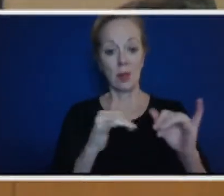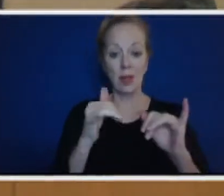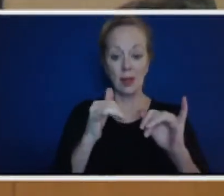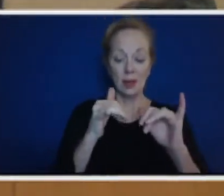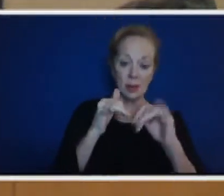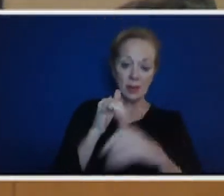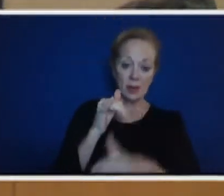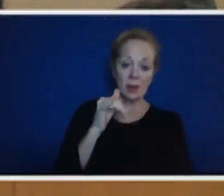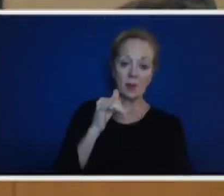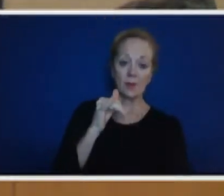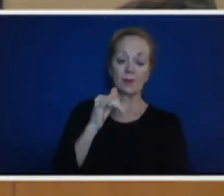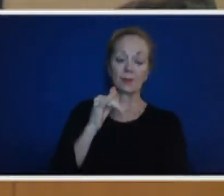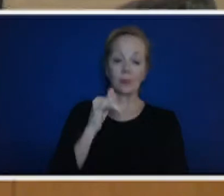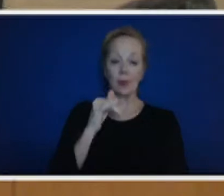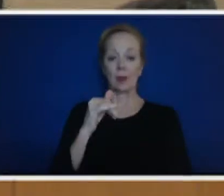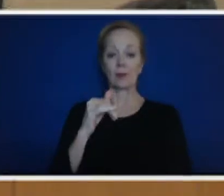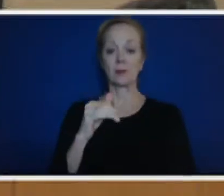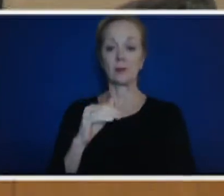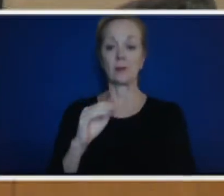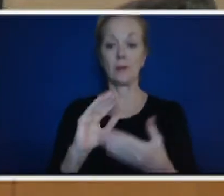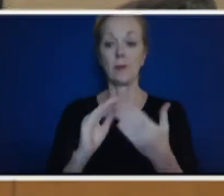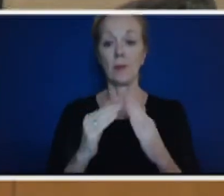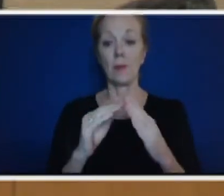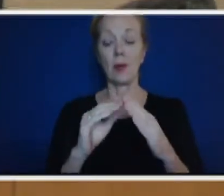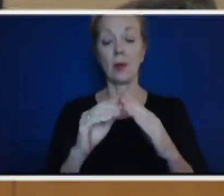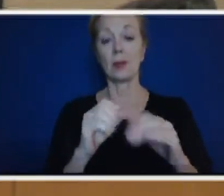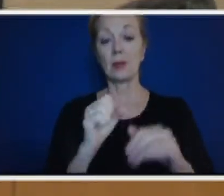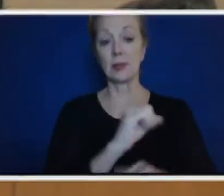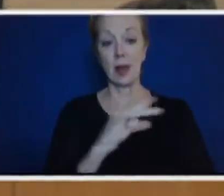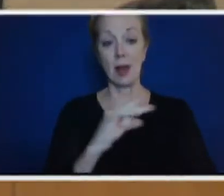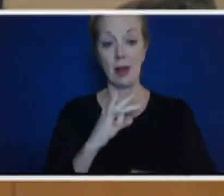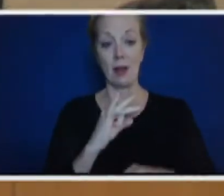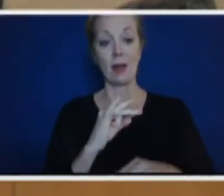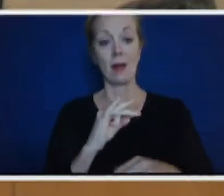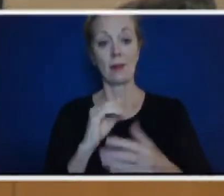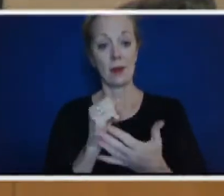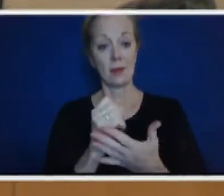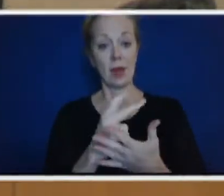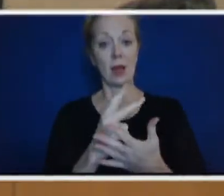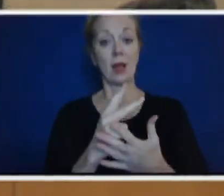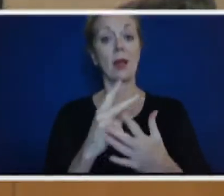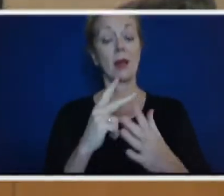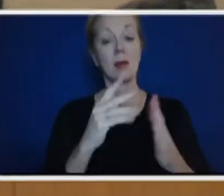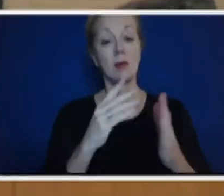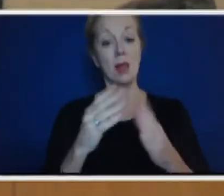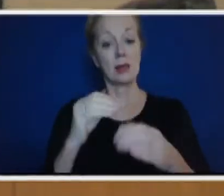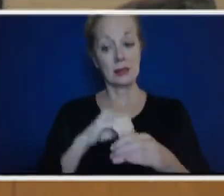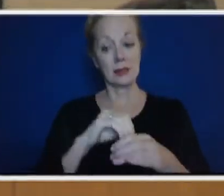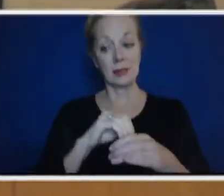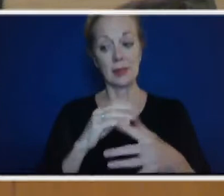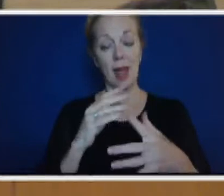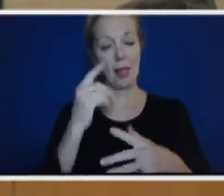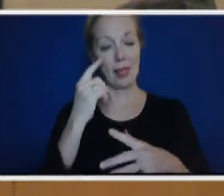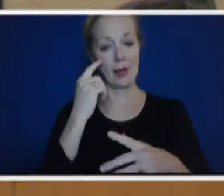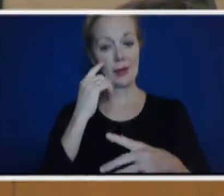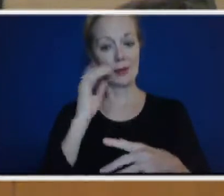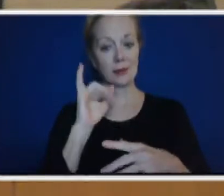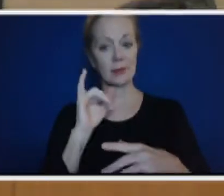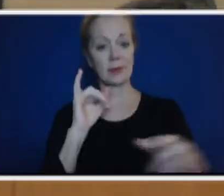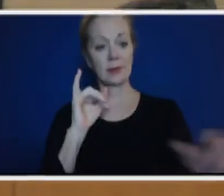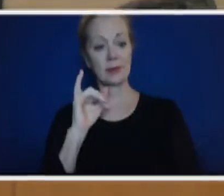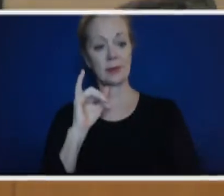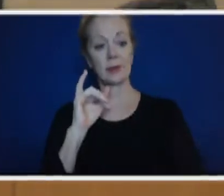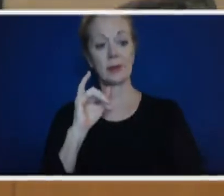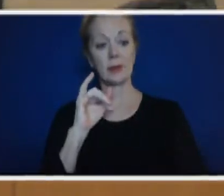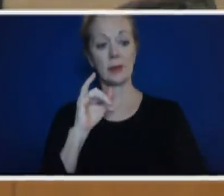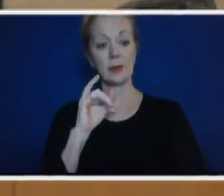of the public side versus staff just restamping a plan internally. So I think there was some,